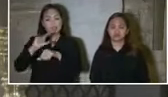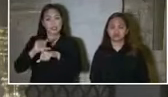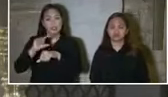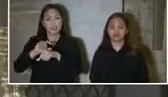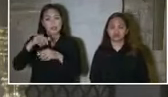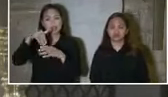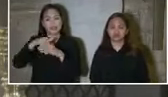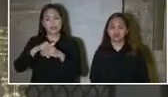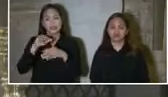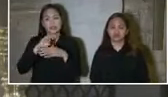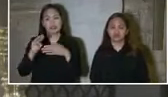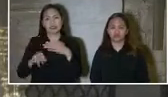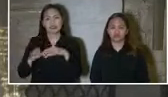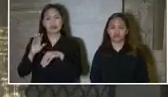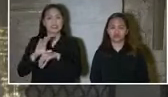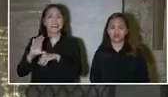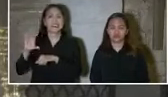Manila Cathedral.